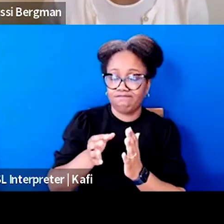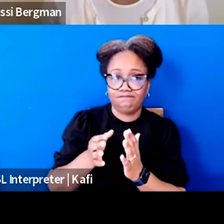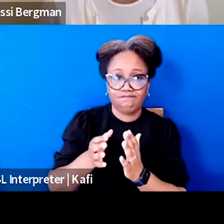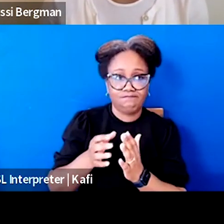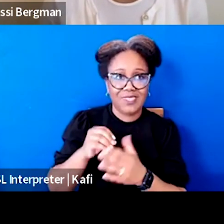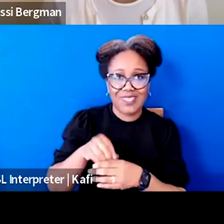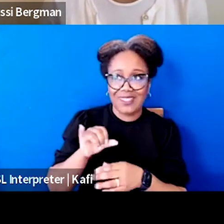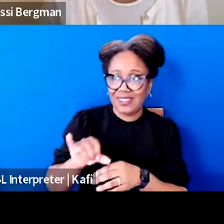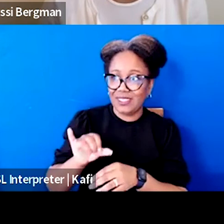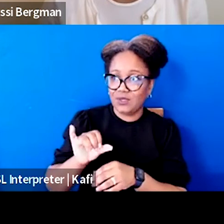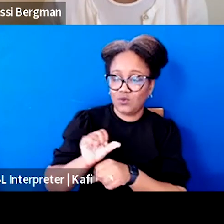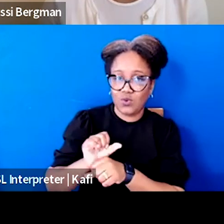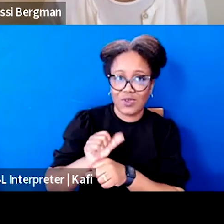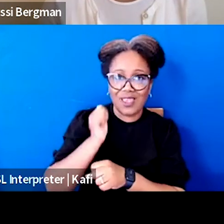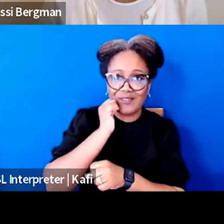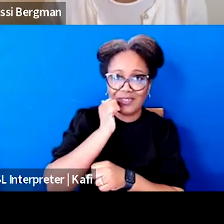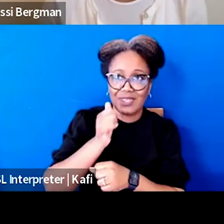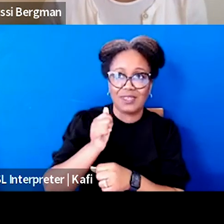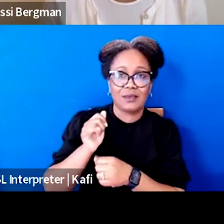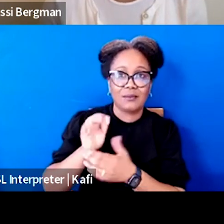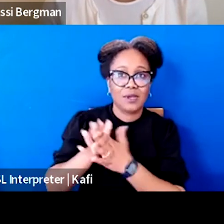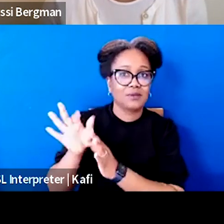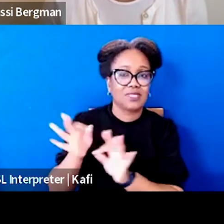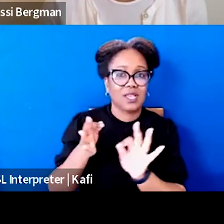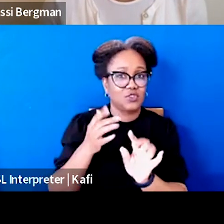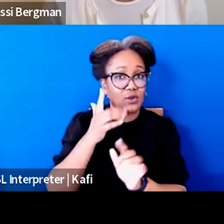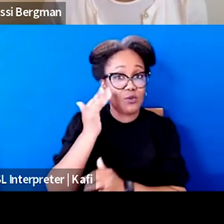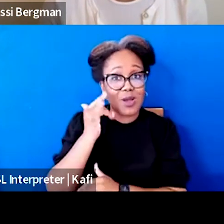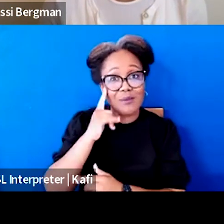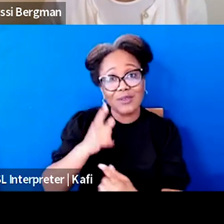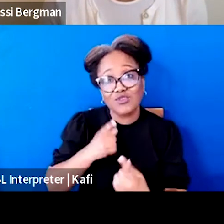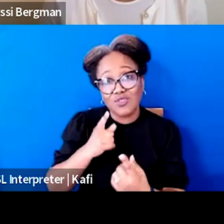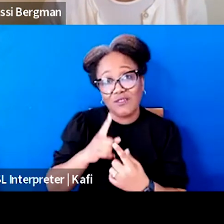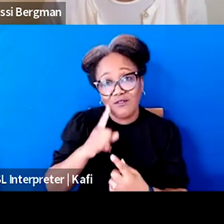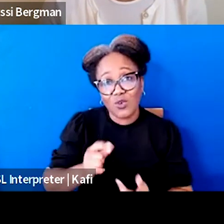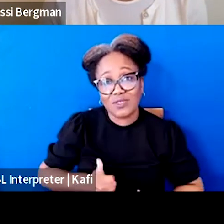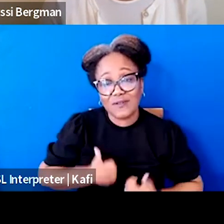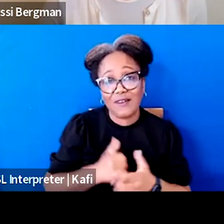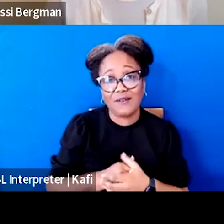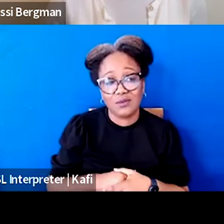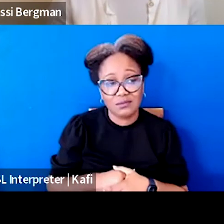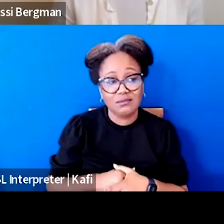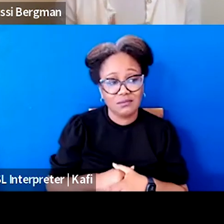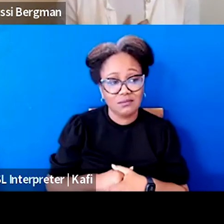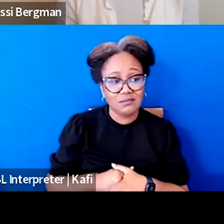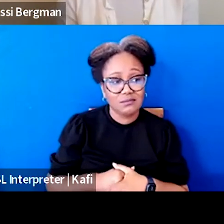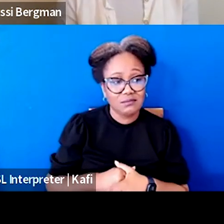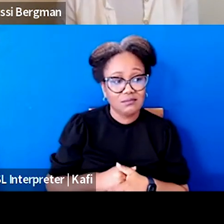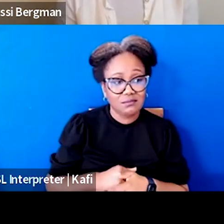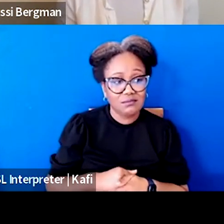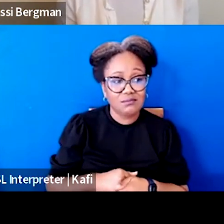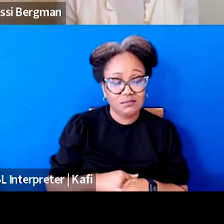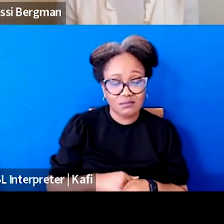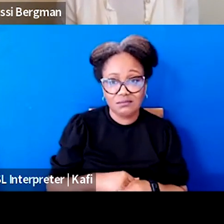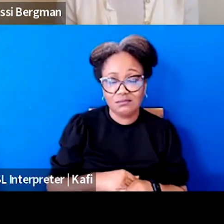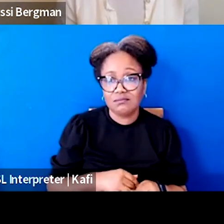struggle for survival. And like something that is a part of like my praxis is really understanding the